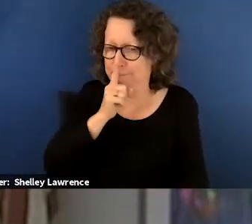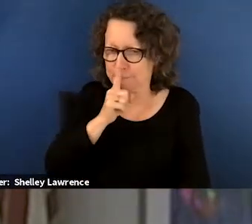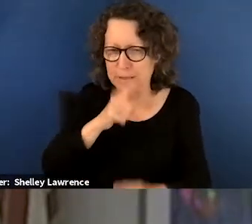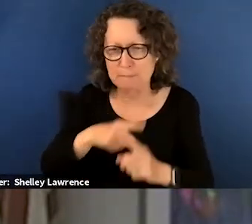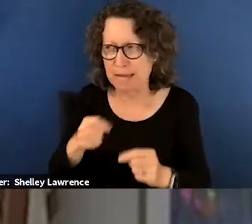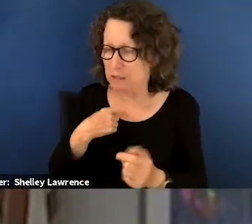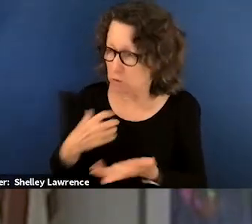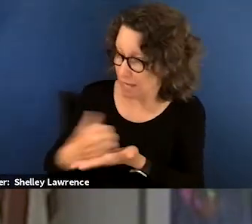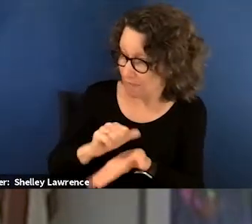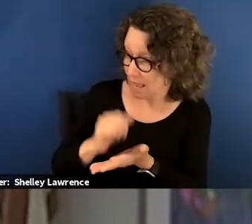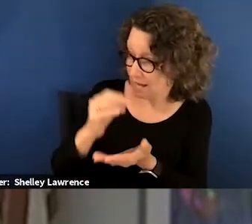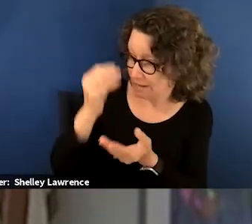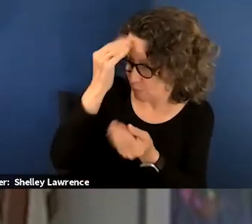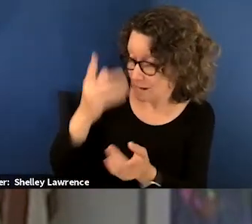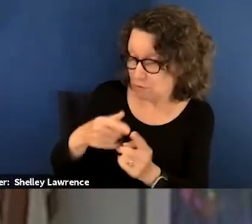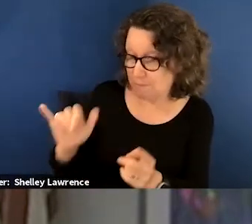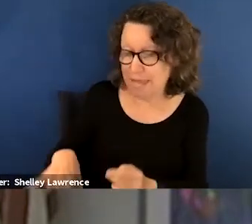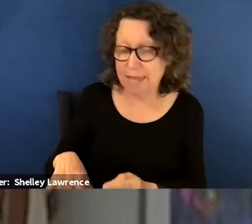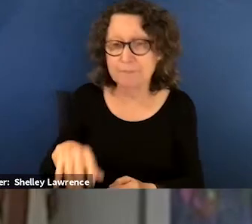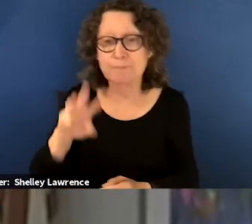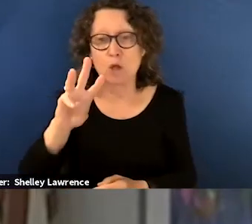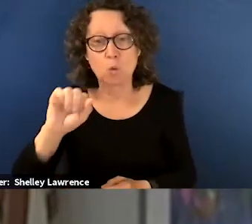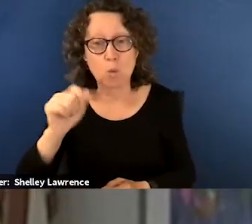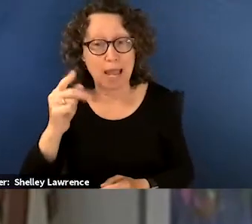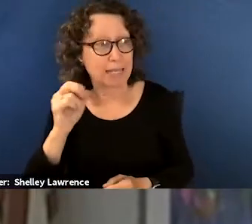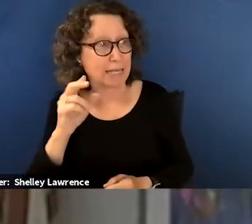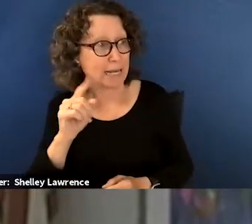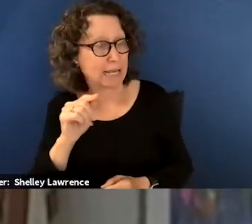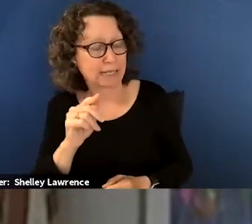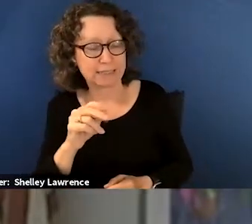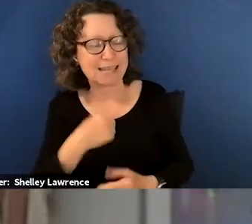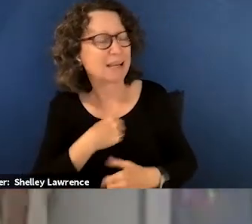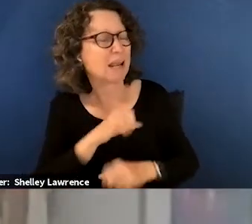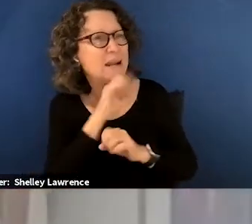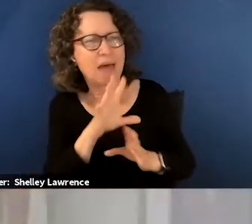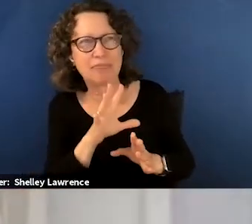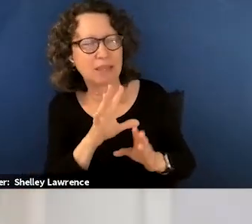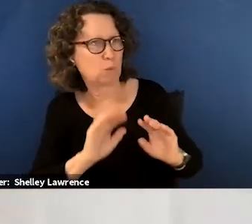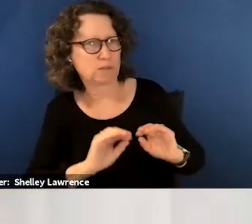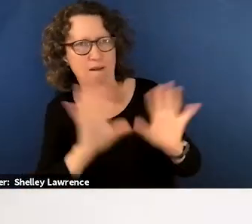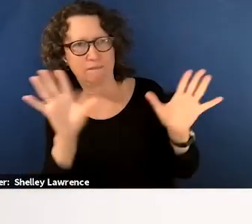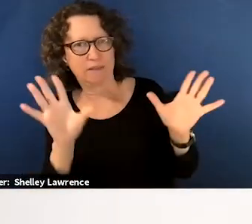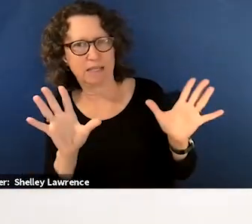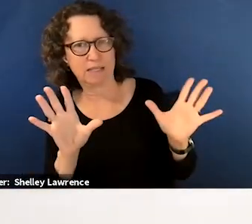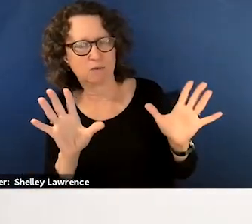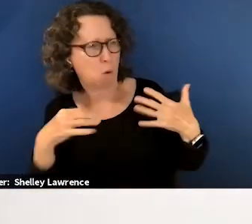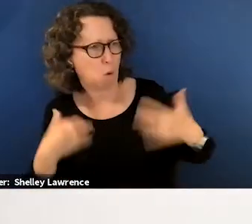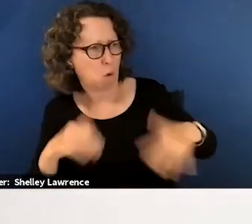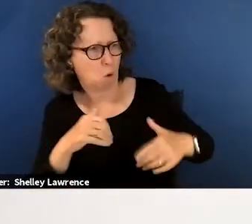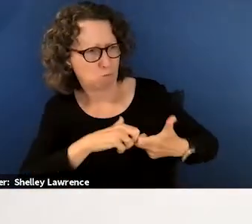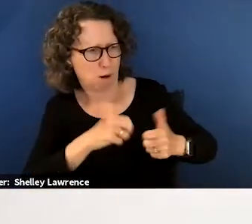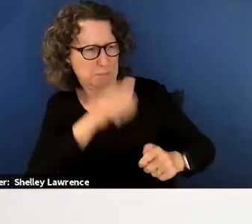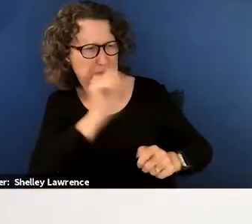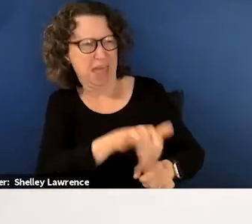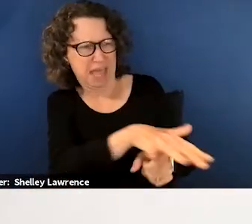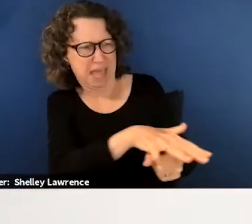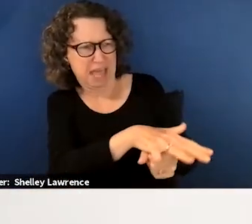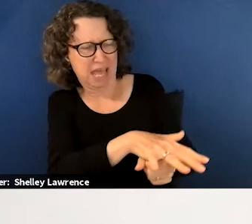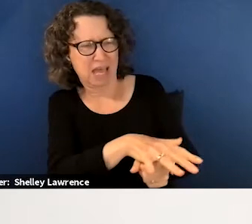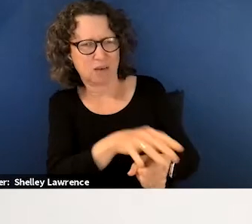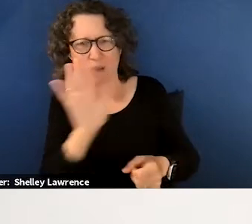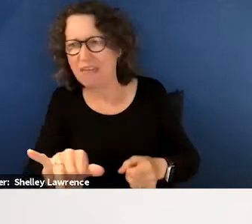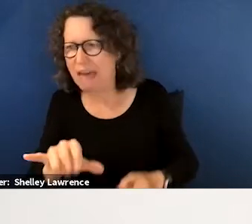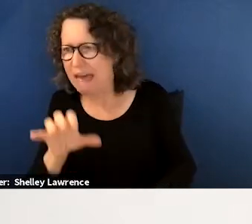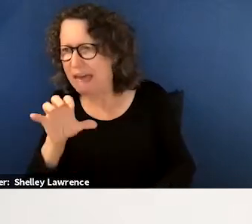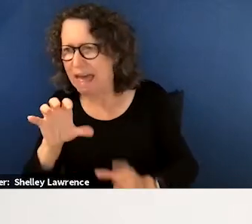gleaned that kind of information. No, nothing jumped out at us in terms of like, whoa, we have a problem at this school